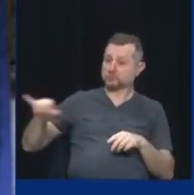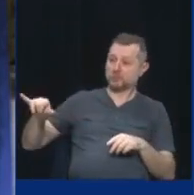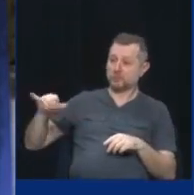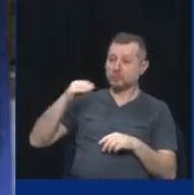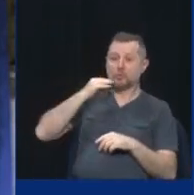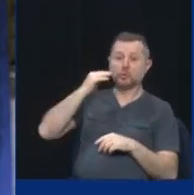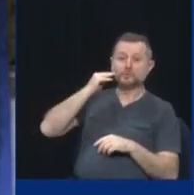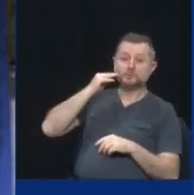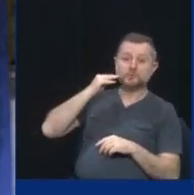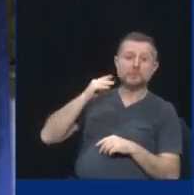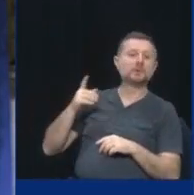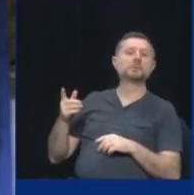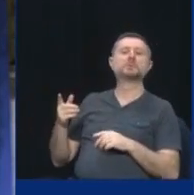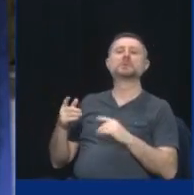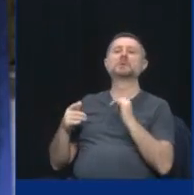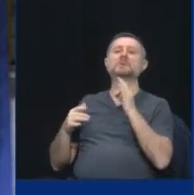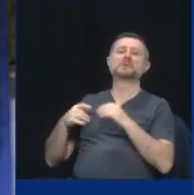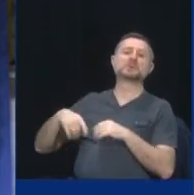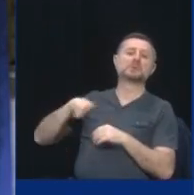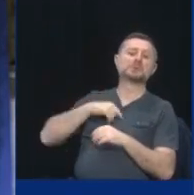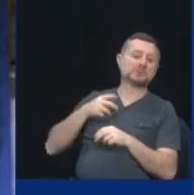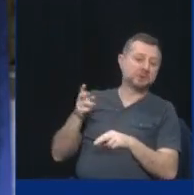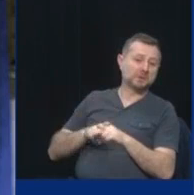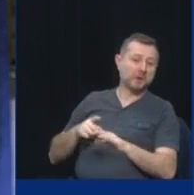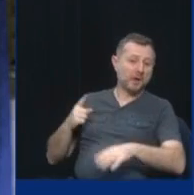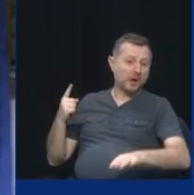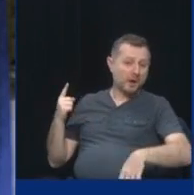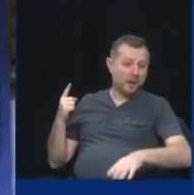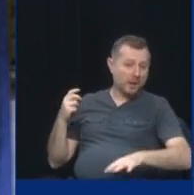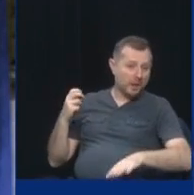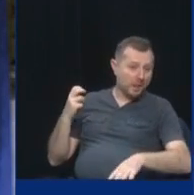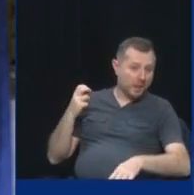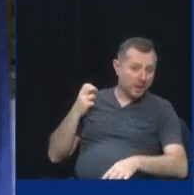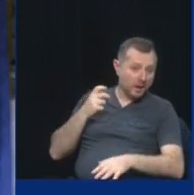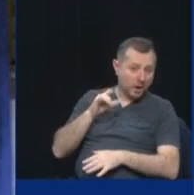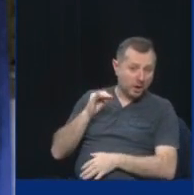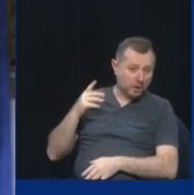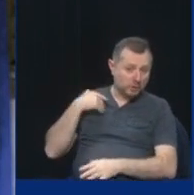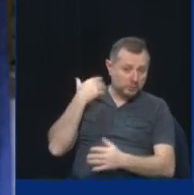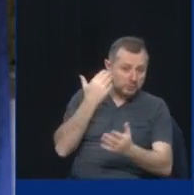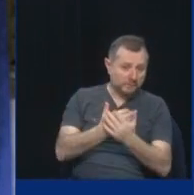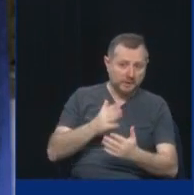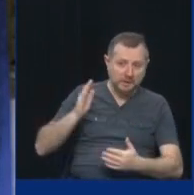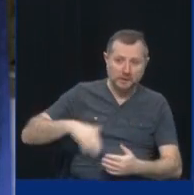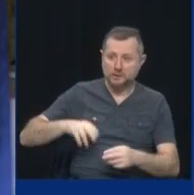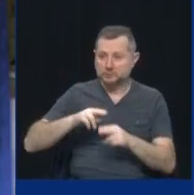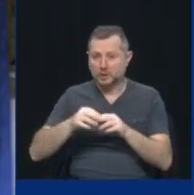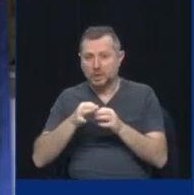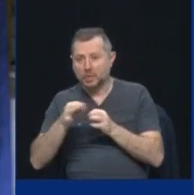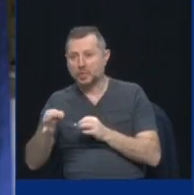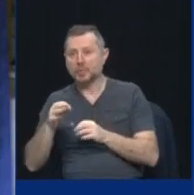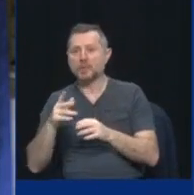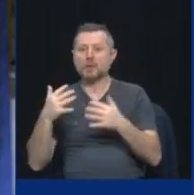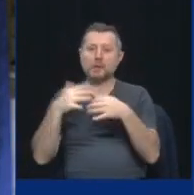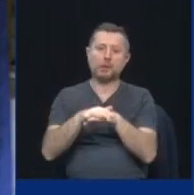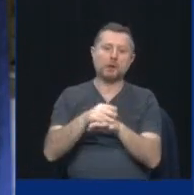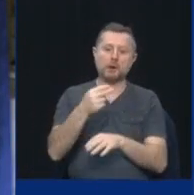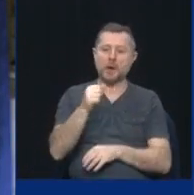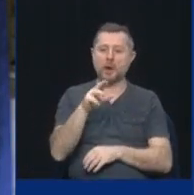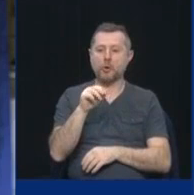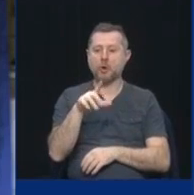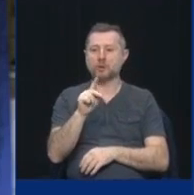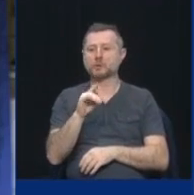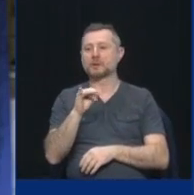If you say, I have to get on that Long Island Railroad, it's going to be late, there's going to be a problem to Harold interlocking, then I have to go